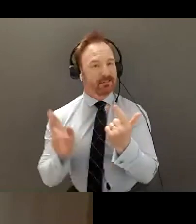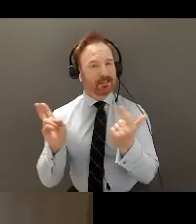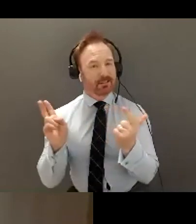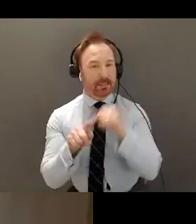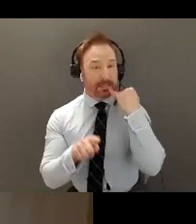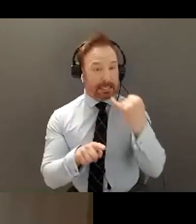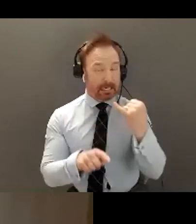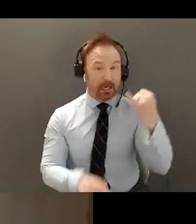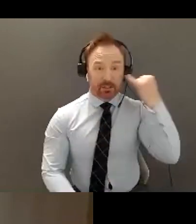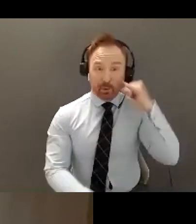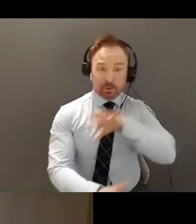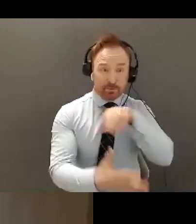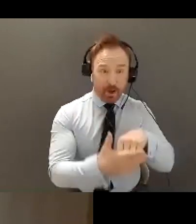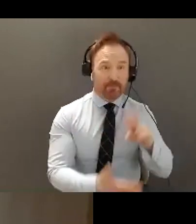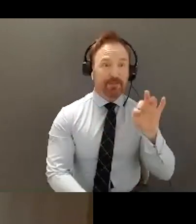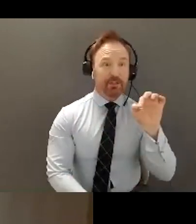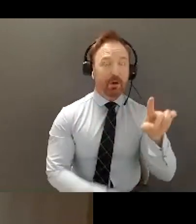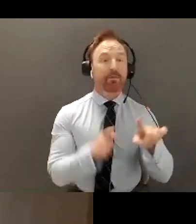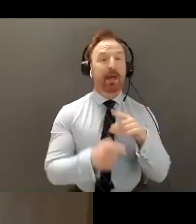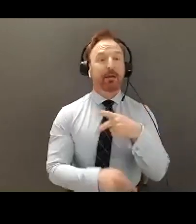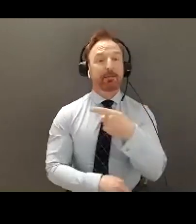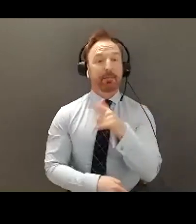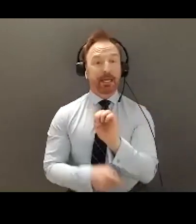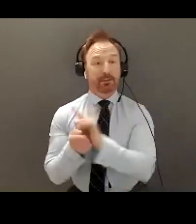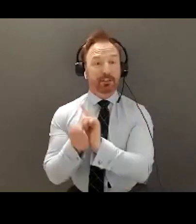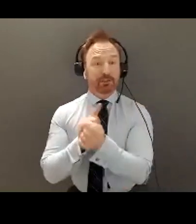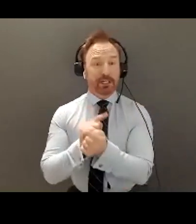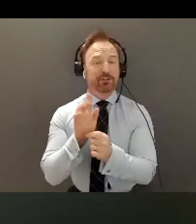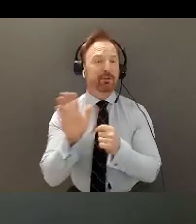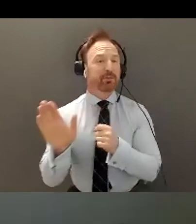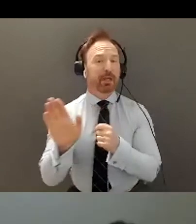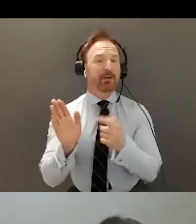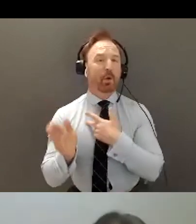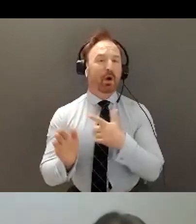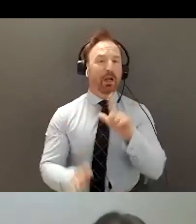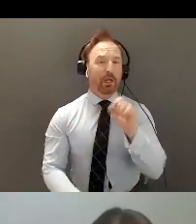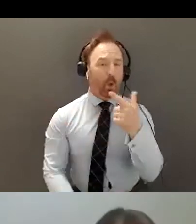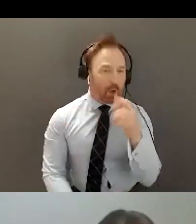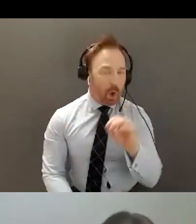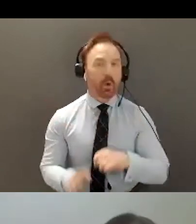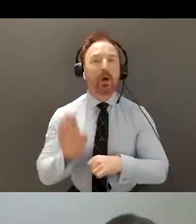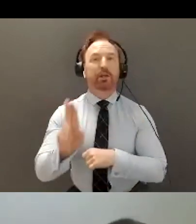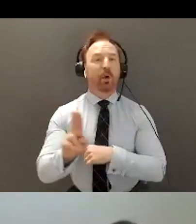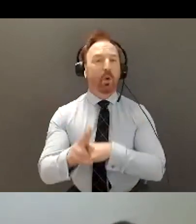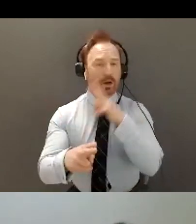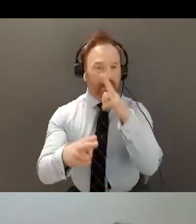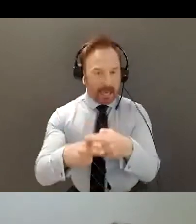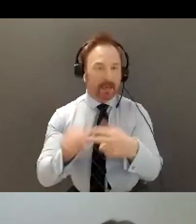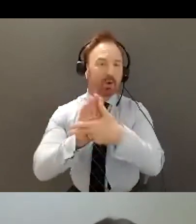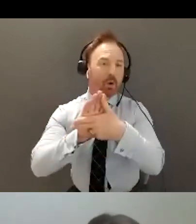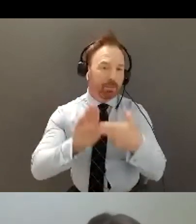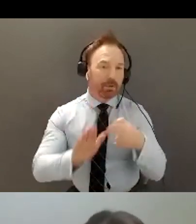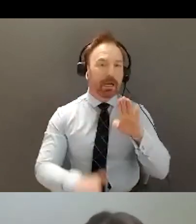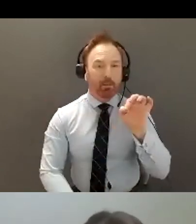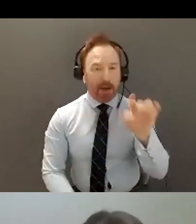Vidyard, Vidyard has ways to change that page to be focused on your brand, putting your logo, even customizing that page with